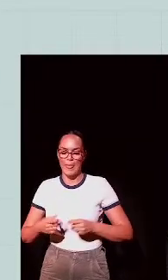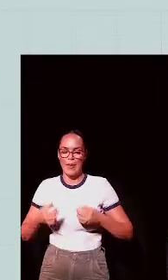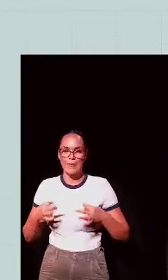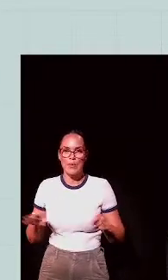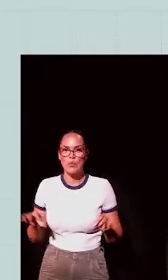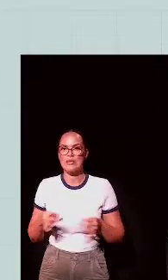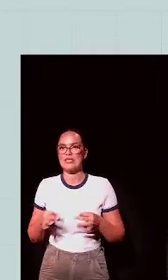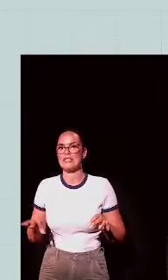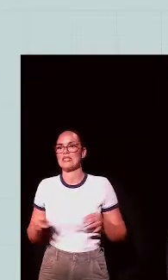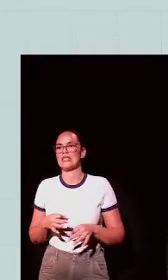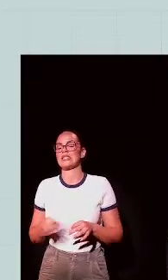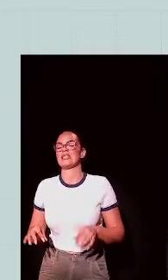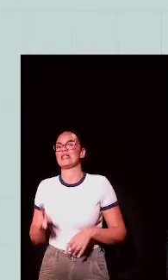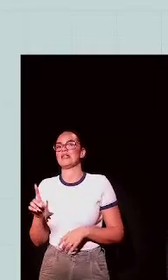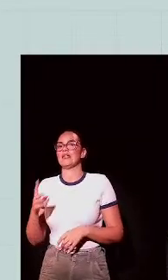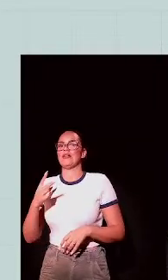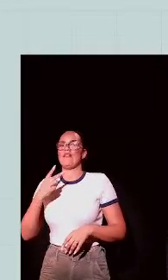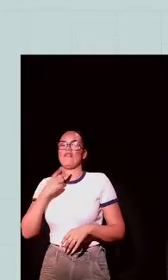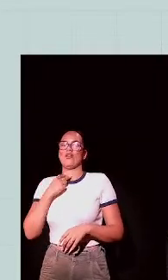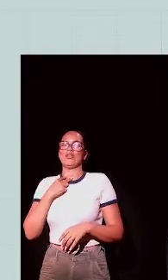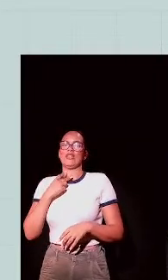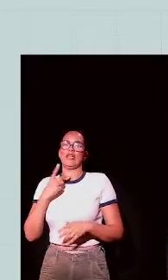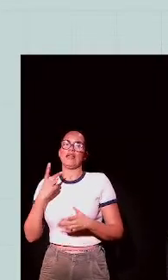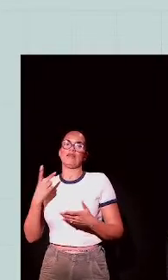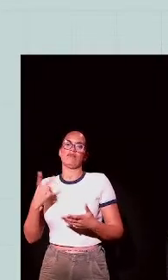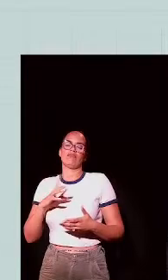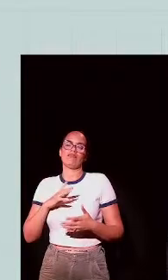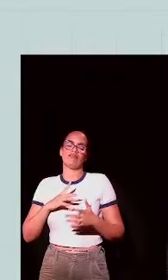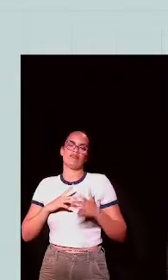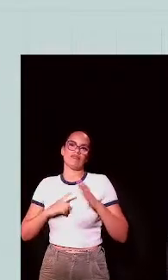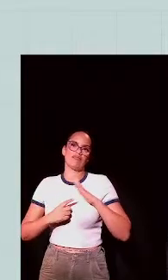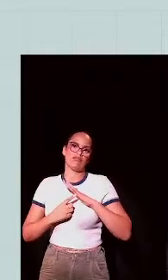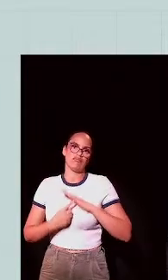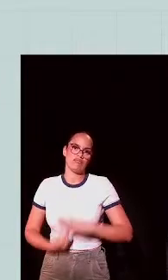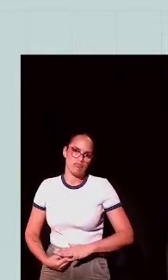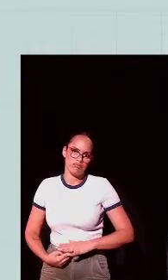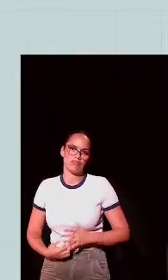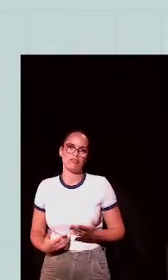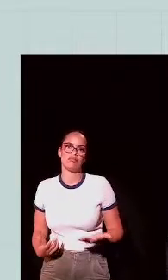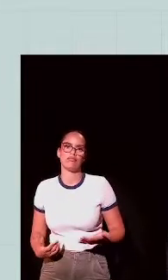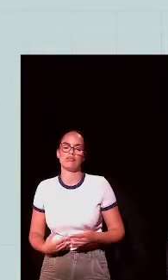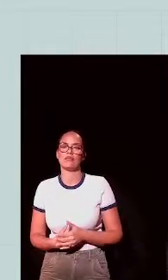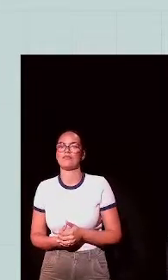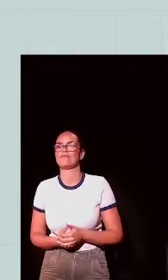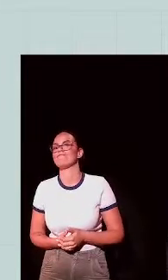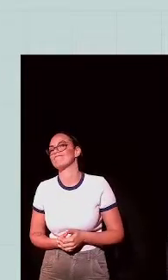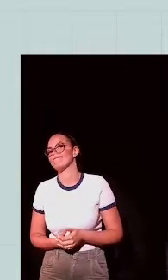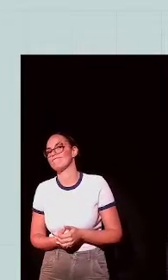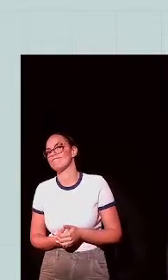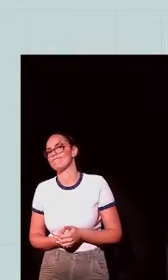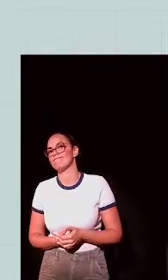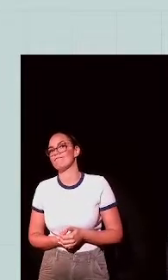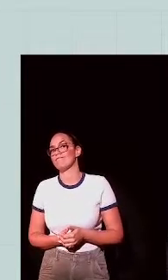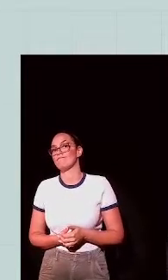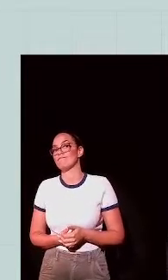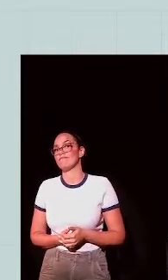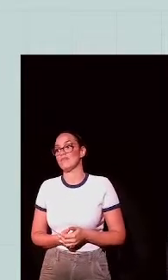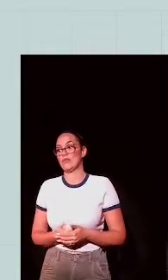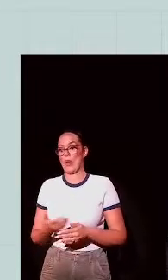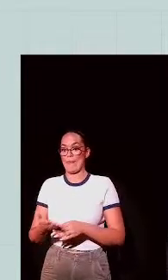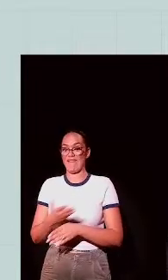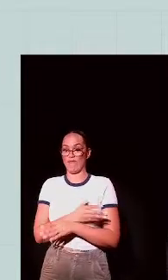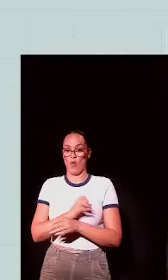Unfortunately, the demons, they got to me by this point. And I ended up, way before